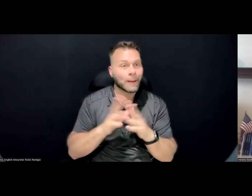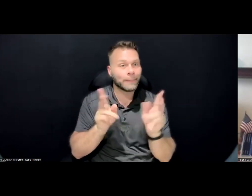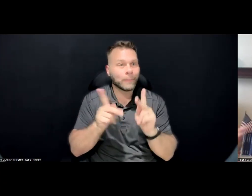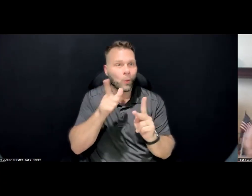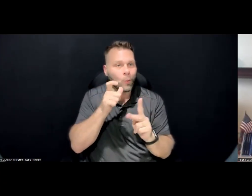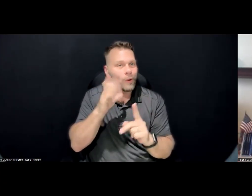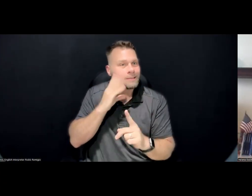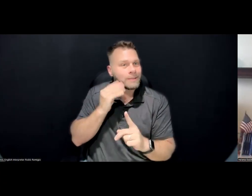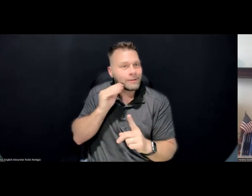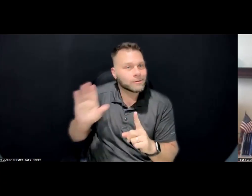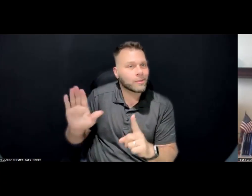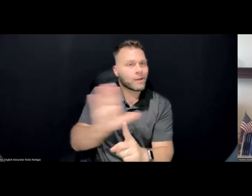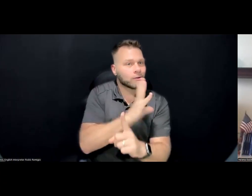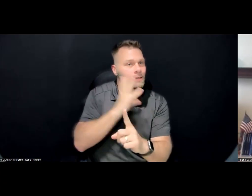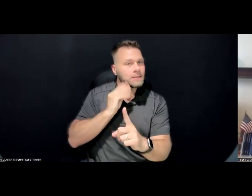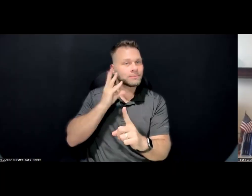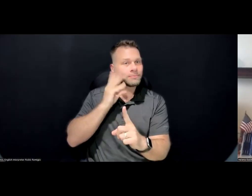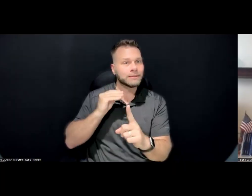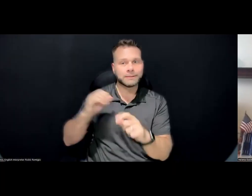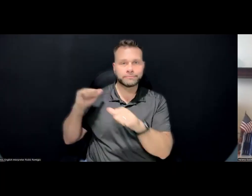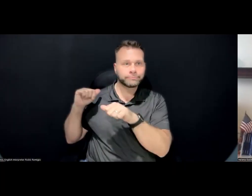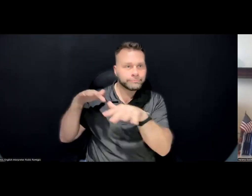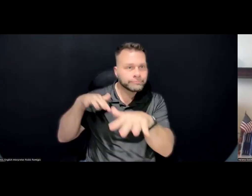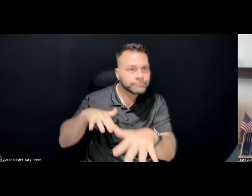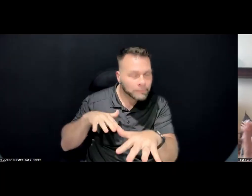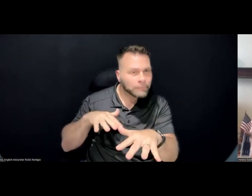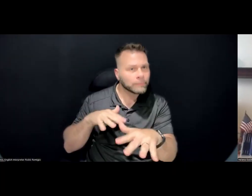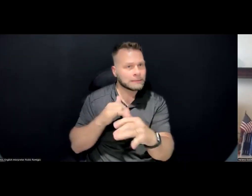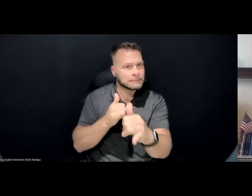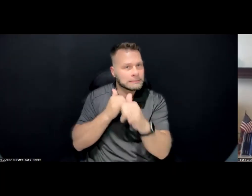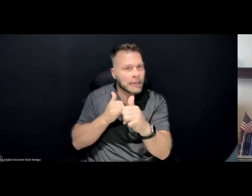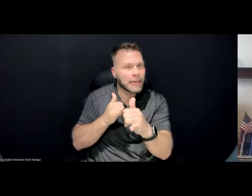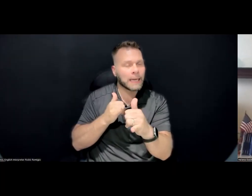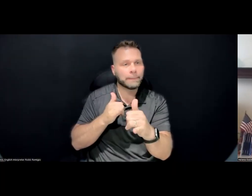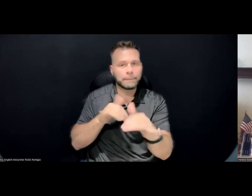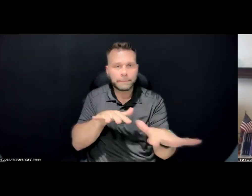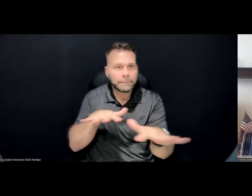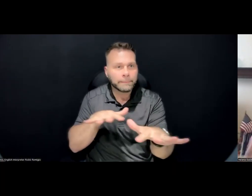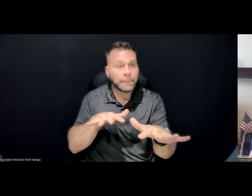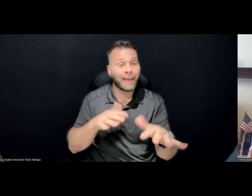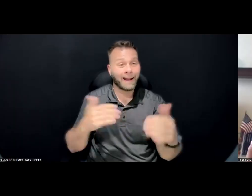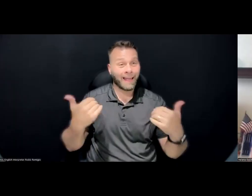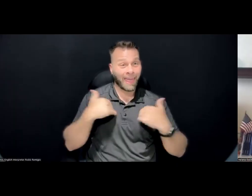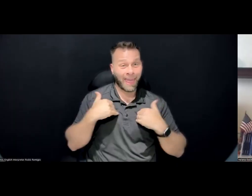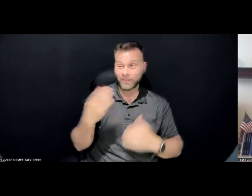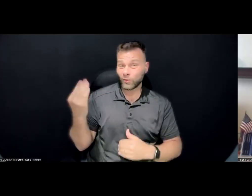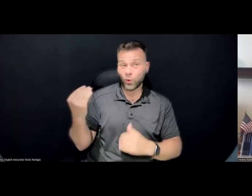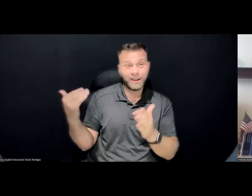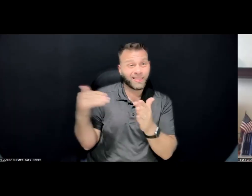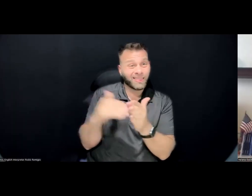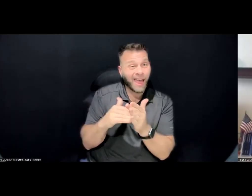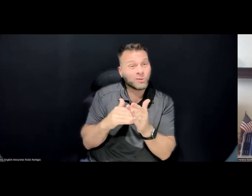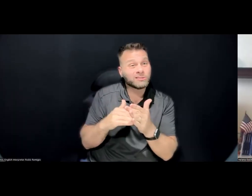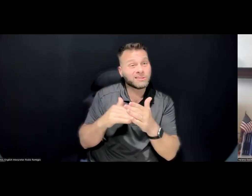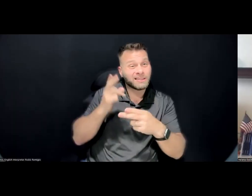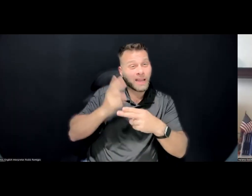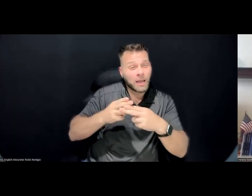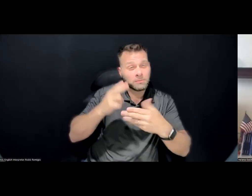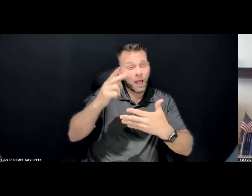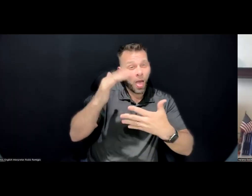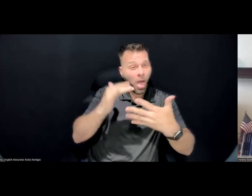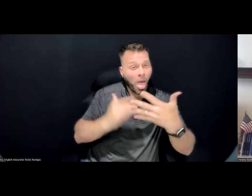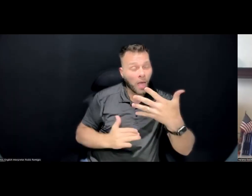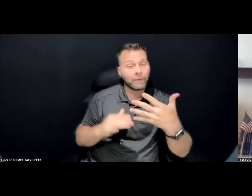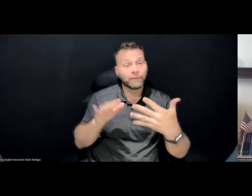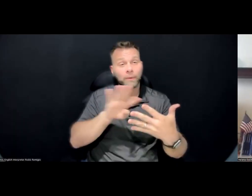like the immigrant population that we serve, and having 14,000 immigrants in our database from 48 different